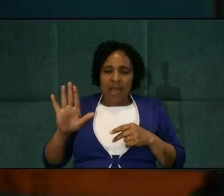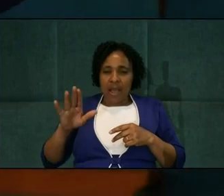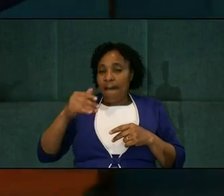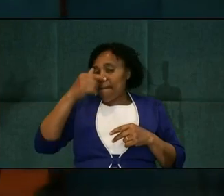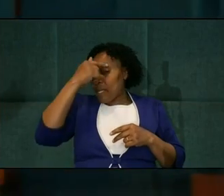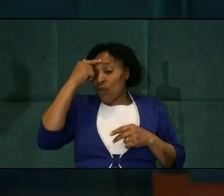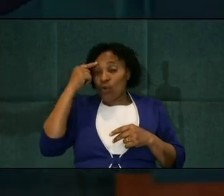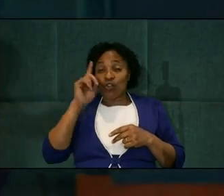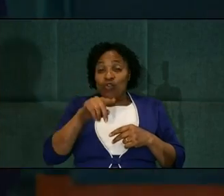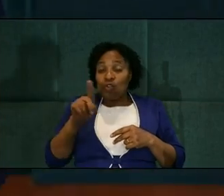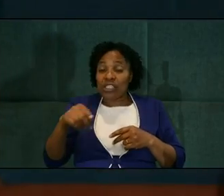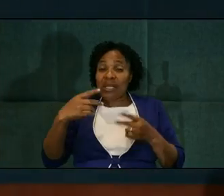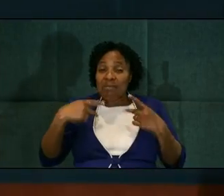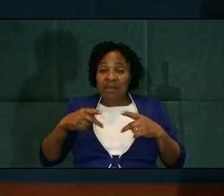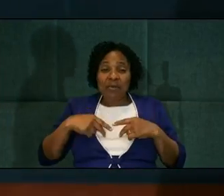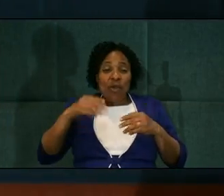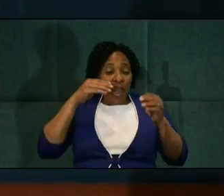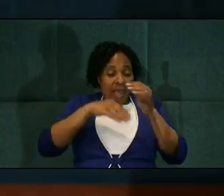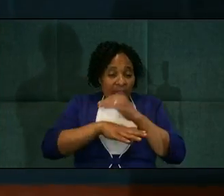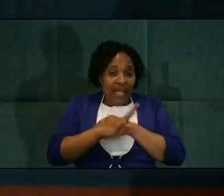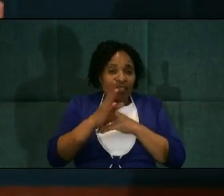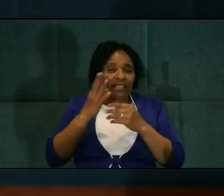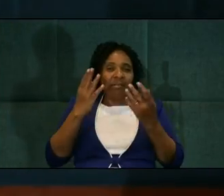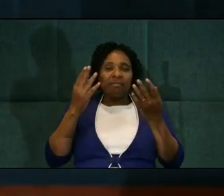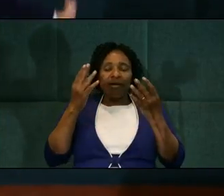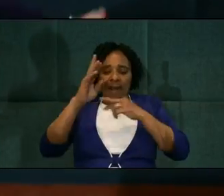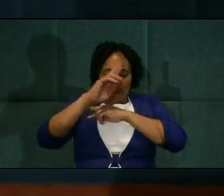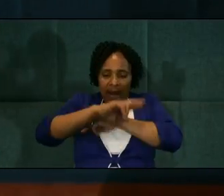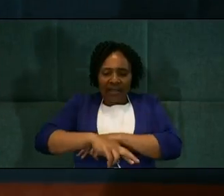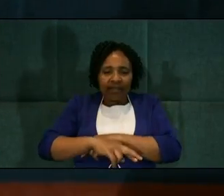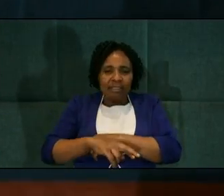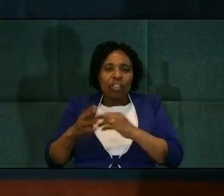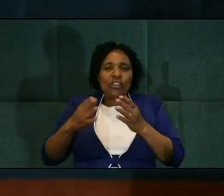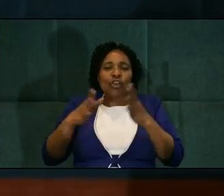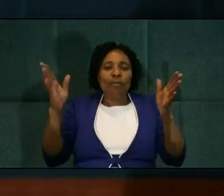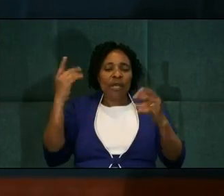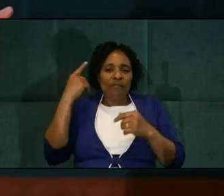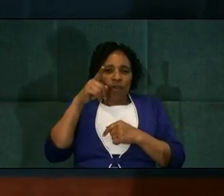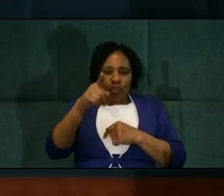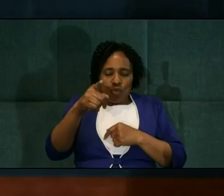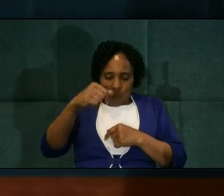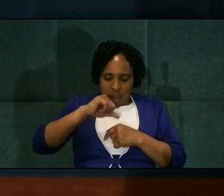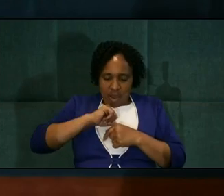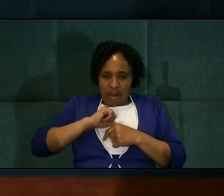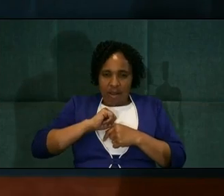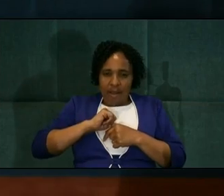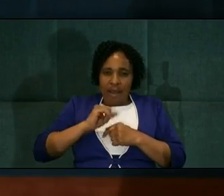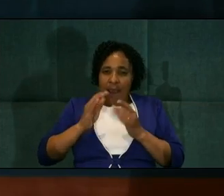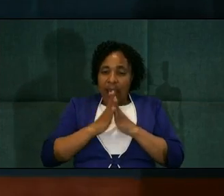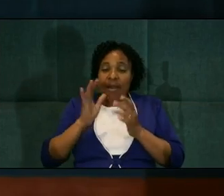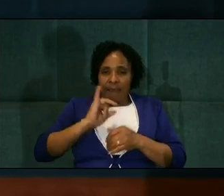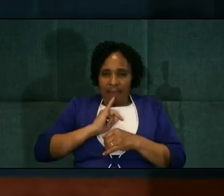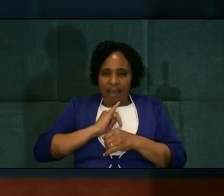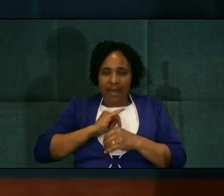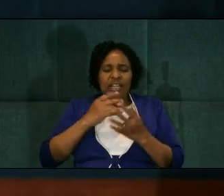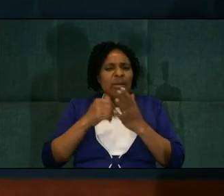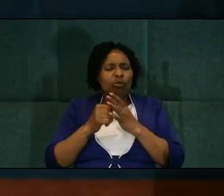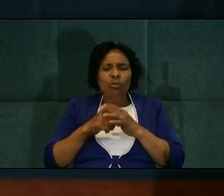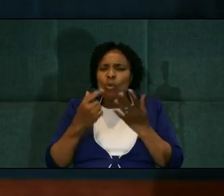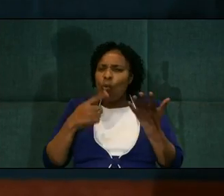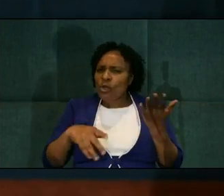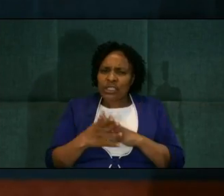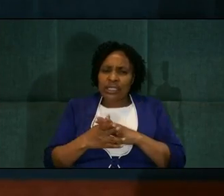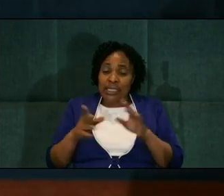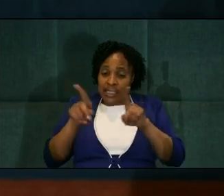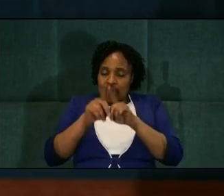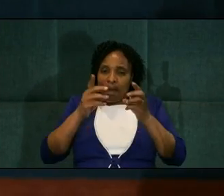because those people did not enter in it. So that rest is open for you and I. But the problem is, the very same